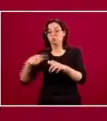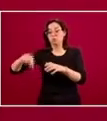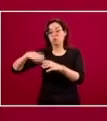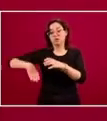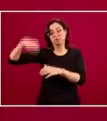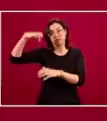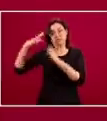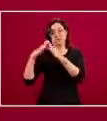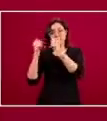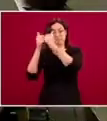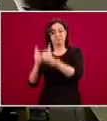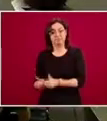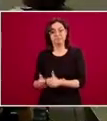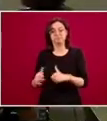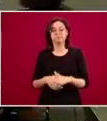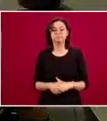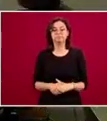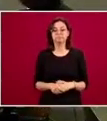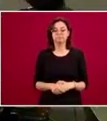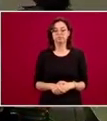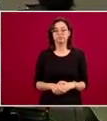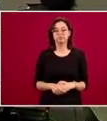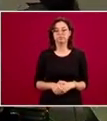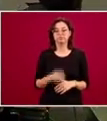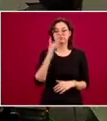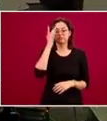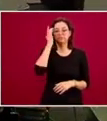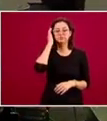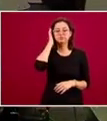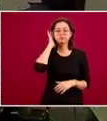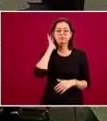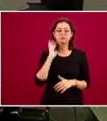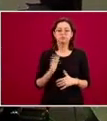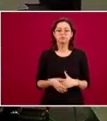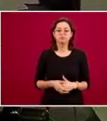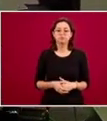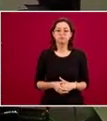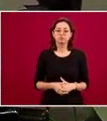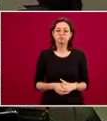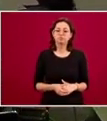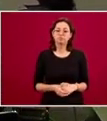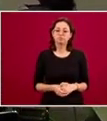So, yes, senior citizens, please stay home.